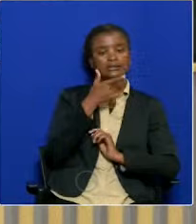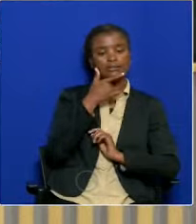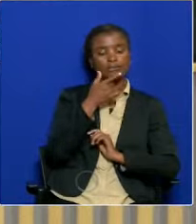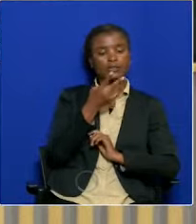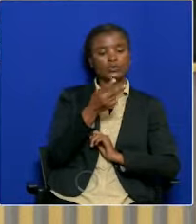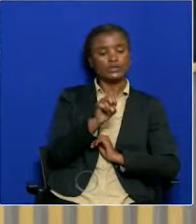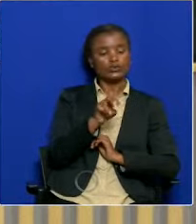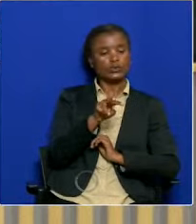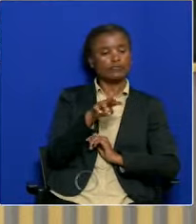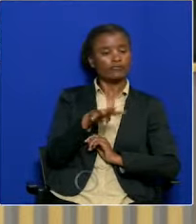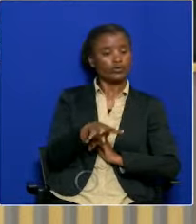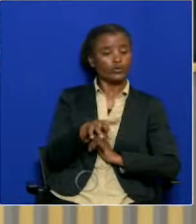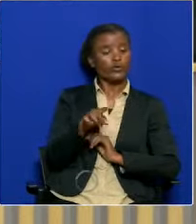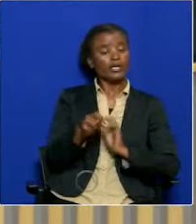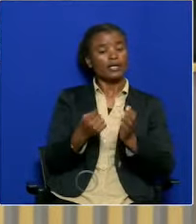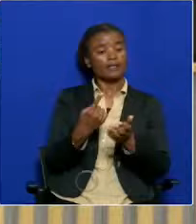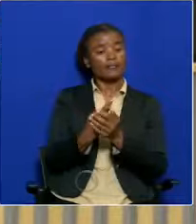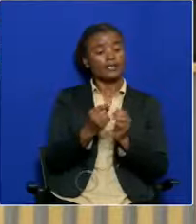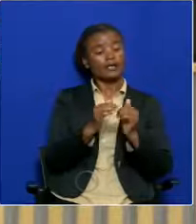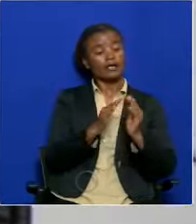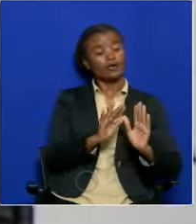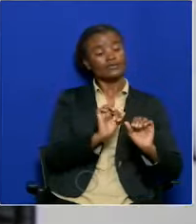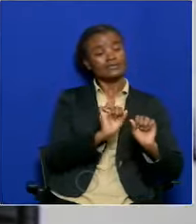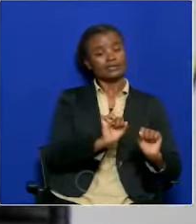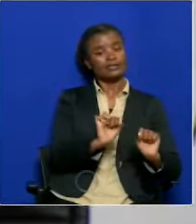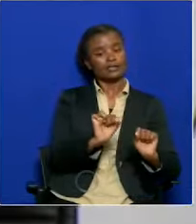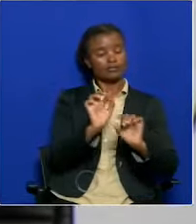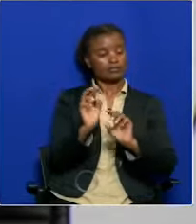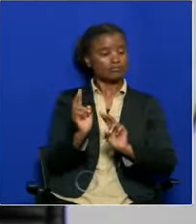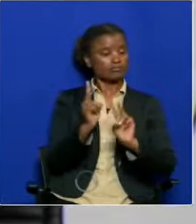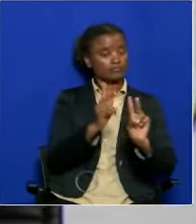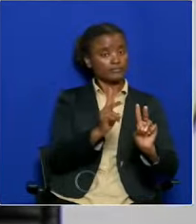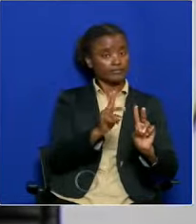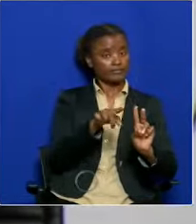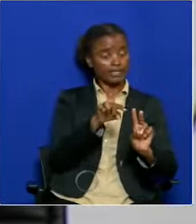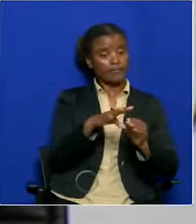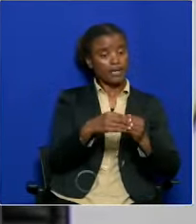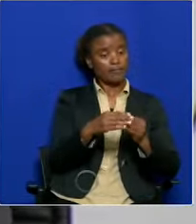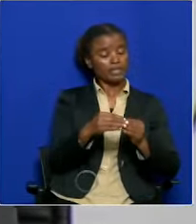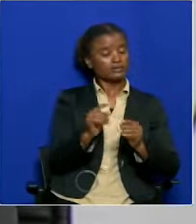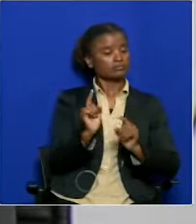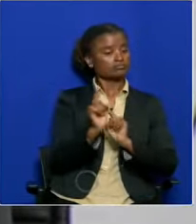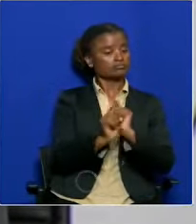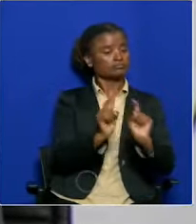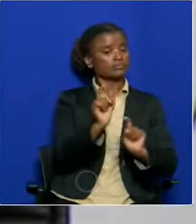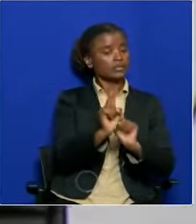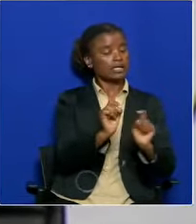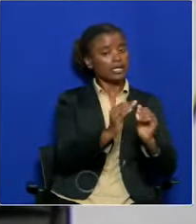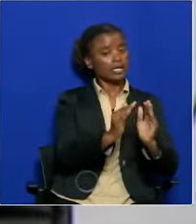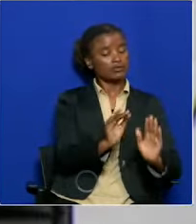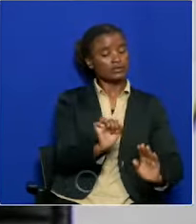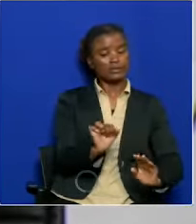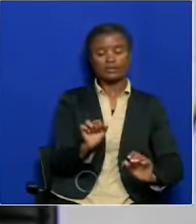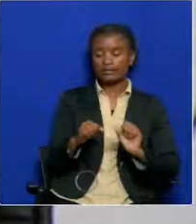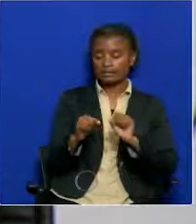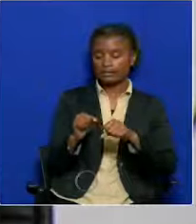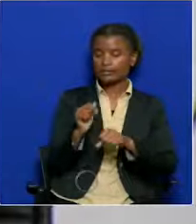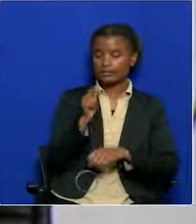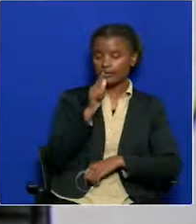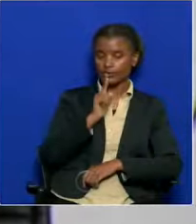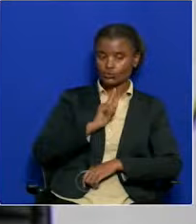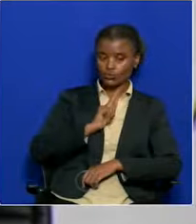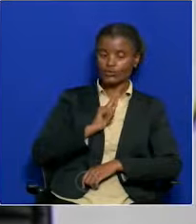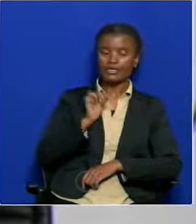Mr. Matlala's house. Yes, I was told that there was an operation. But remember, on the 6th, I was